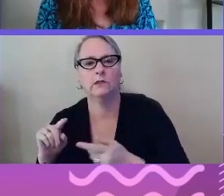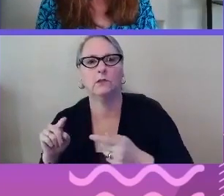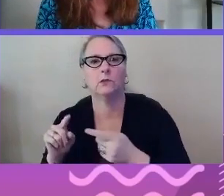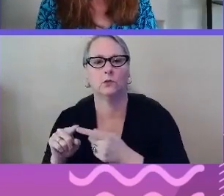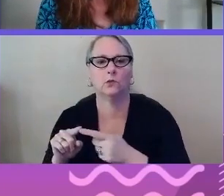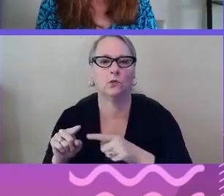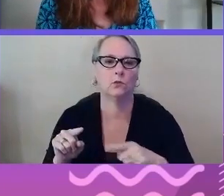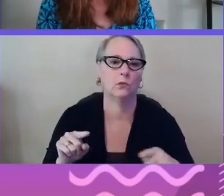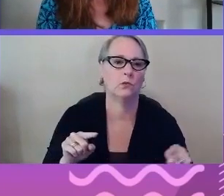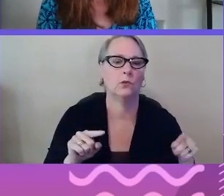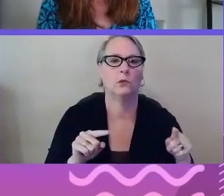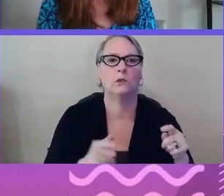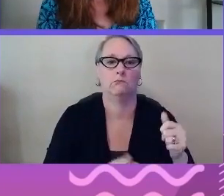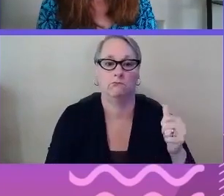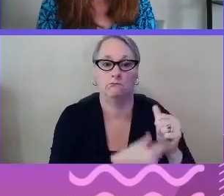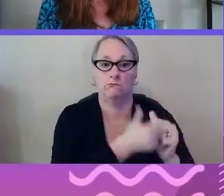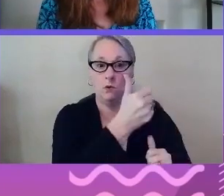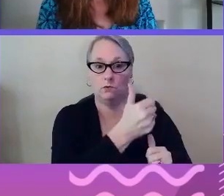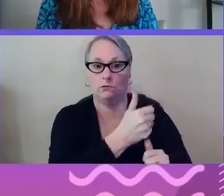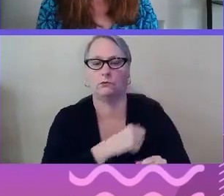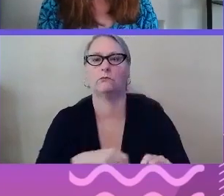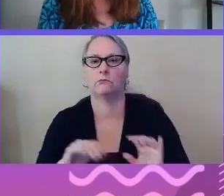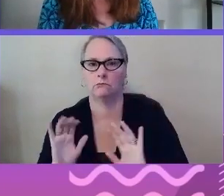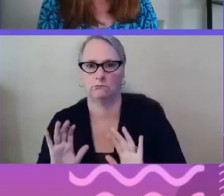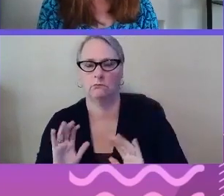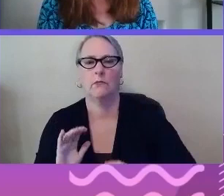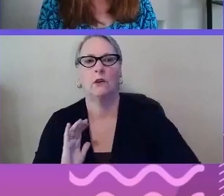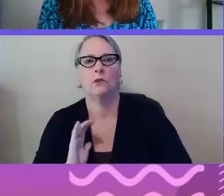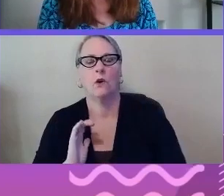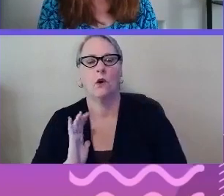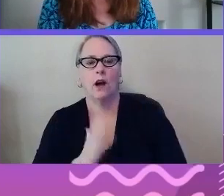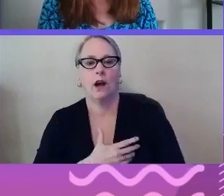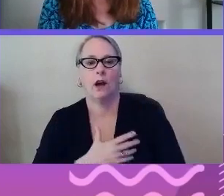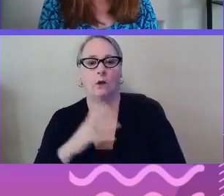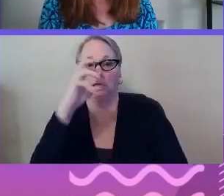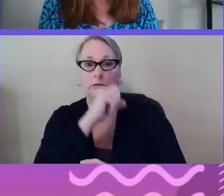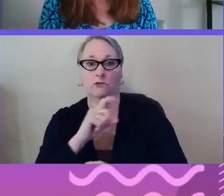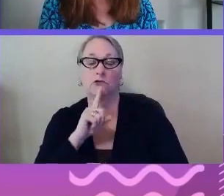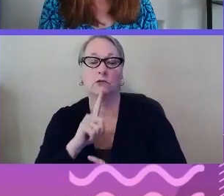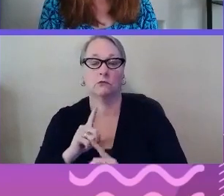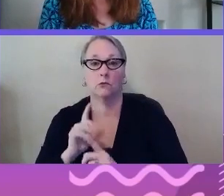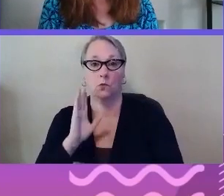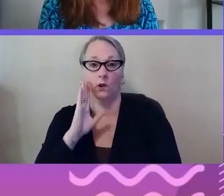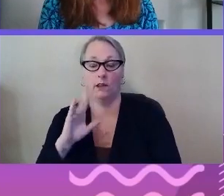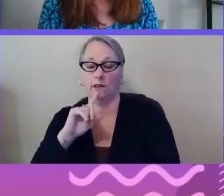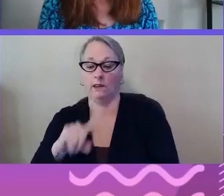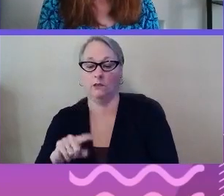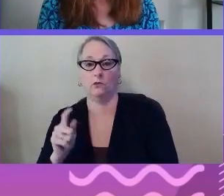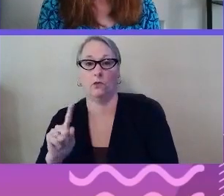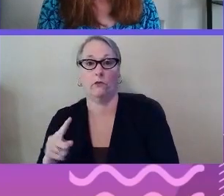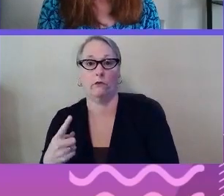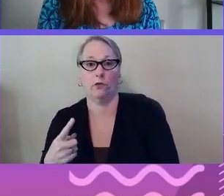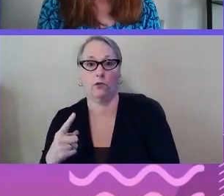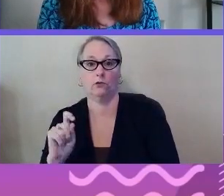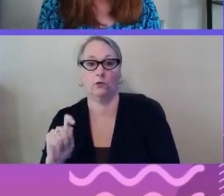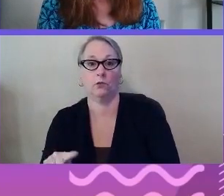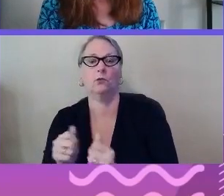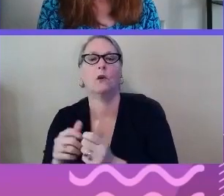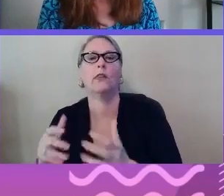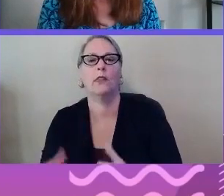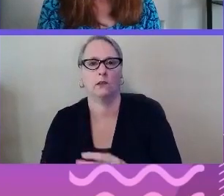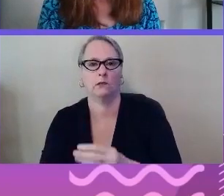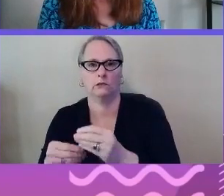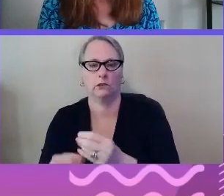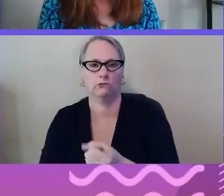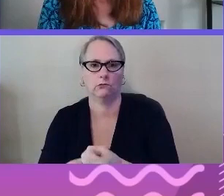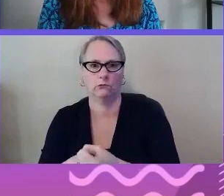assumption that we hope our goal is, at least eventually, that they'll answer the first question that we ask without any added support. But if they're